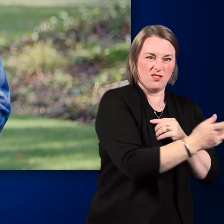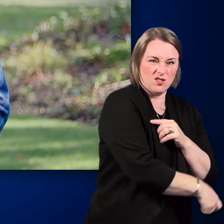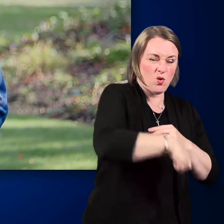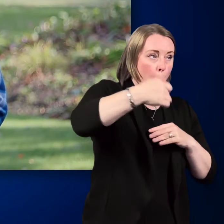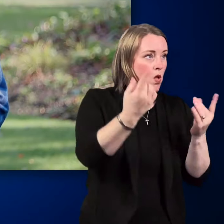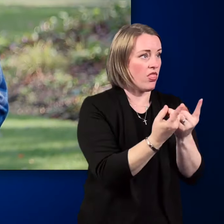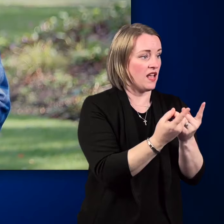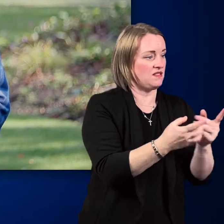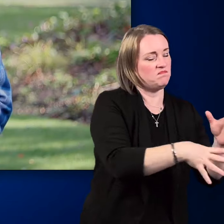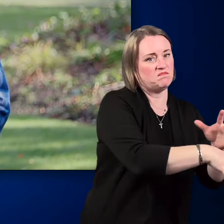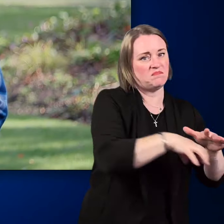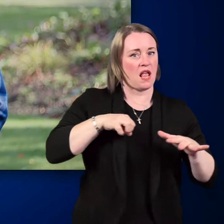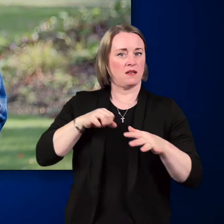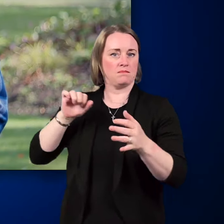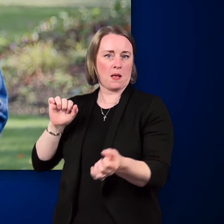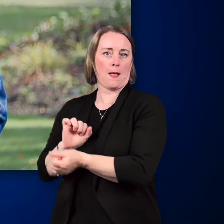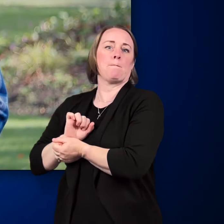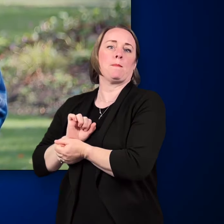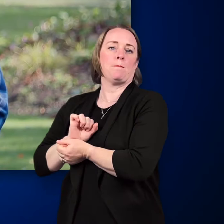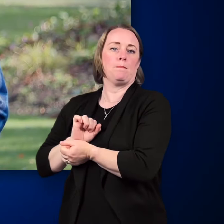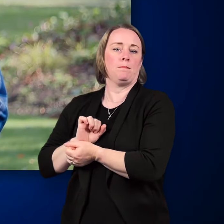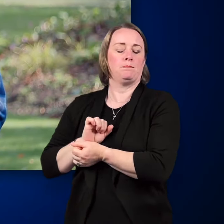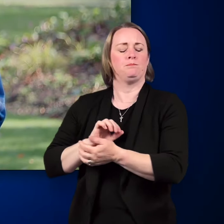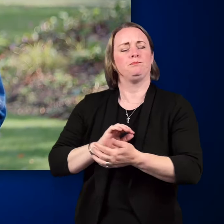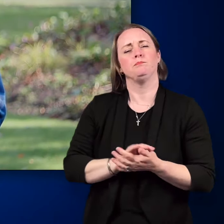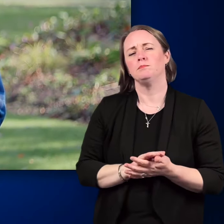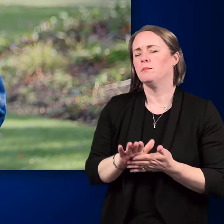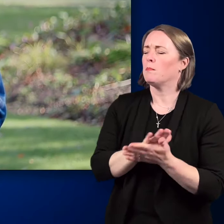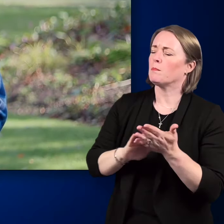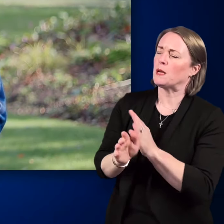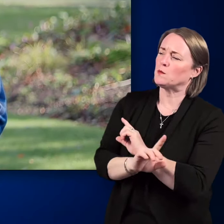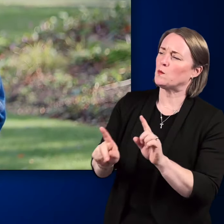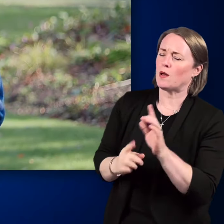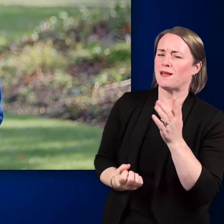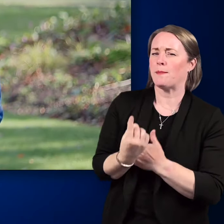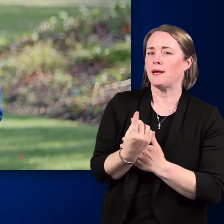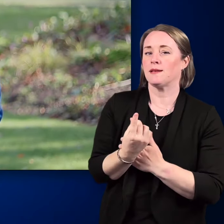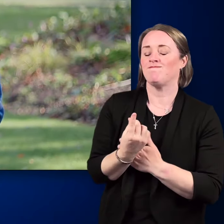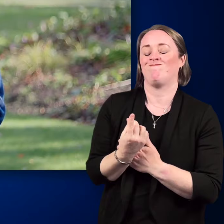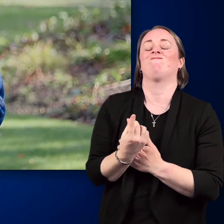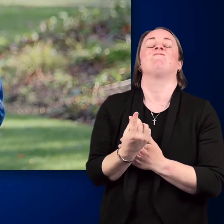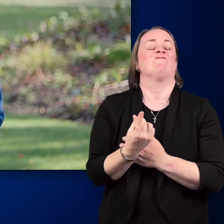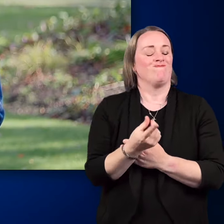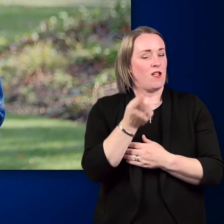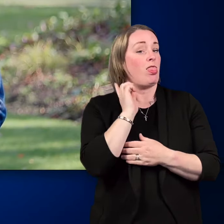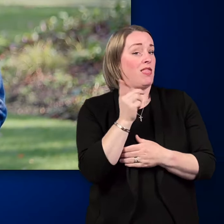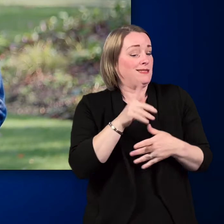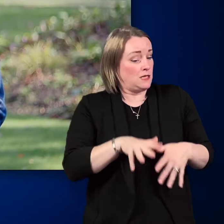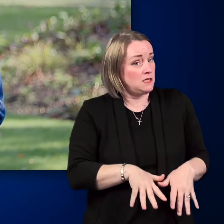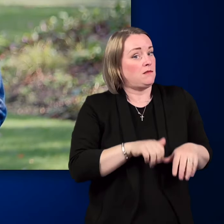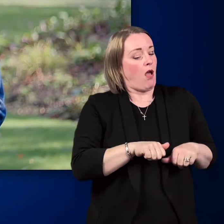So what exactly is going on here? Well, I think this is the start of the